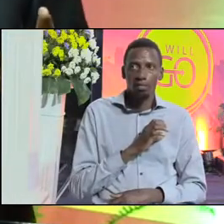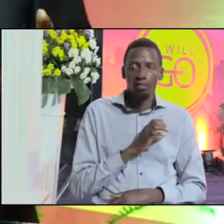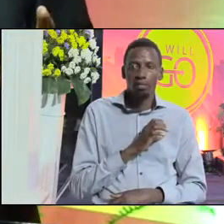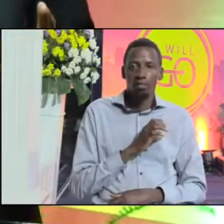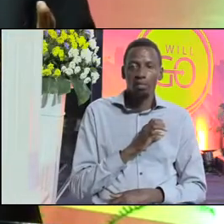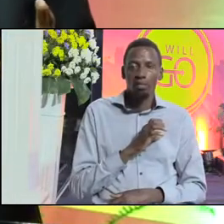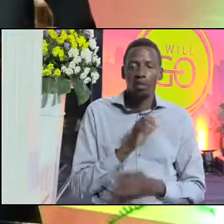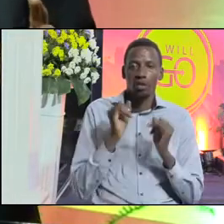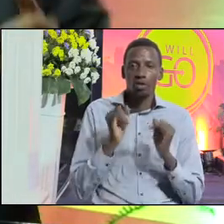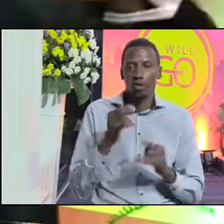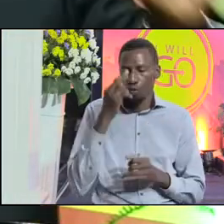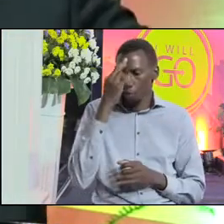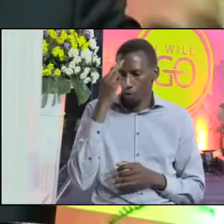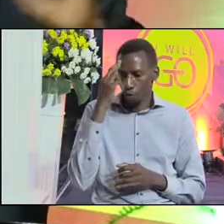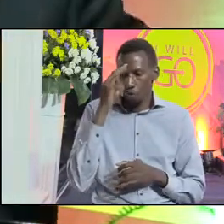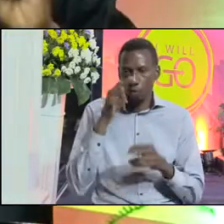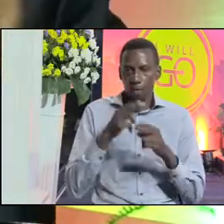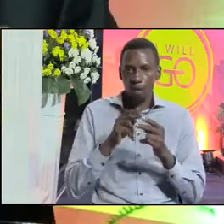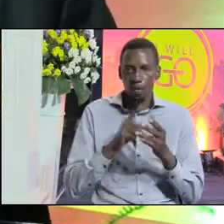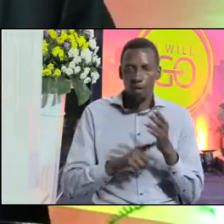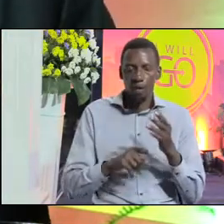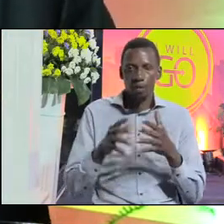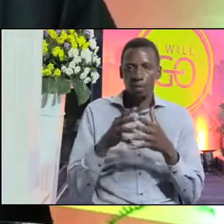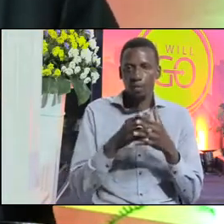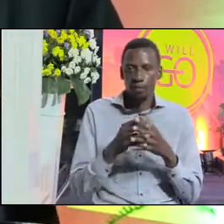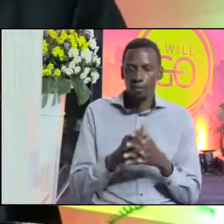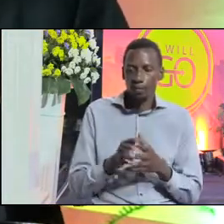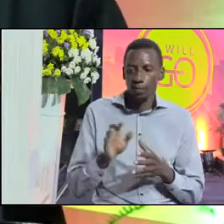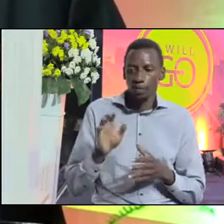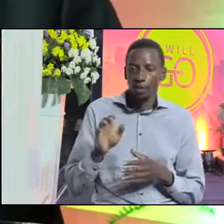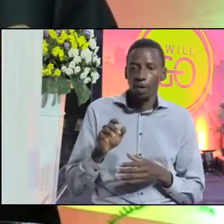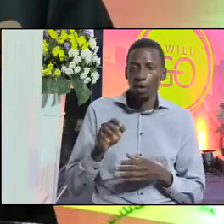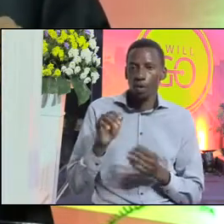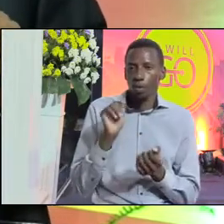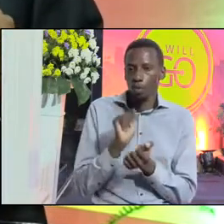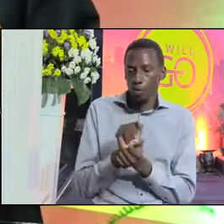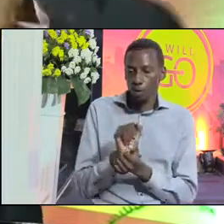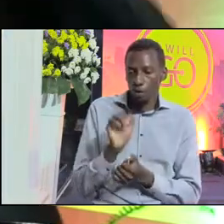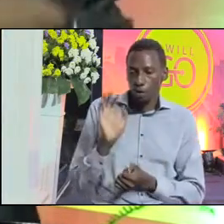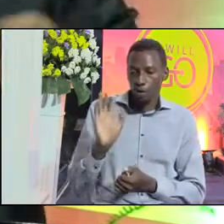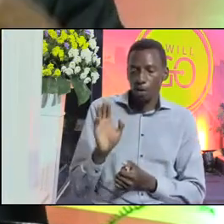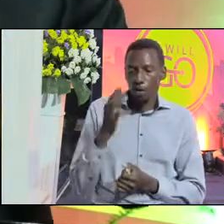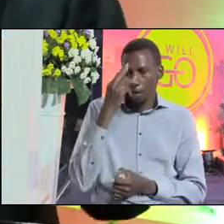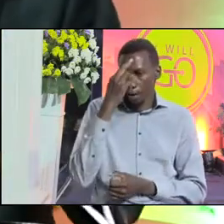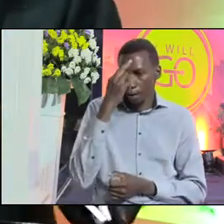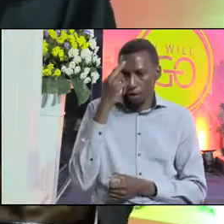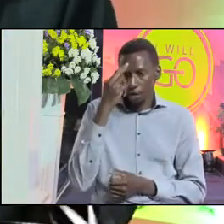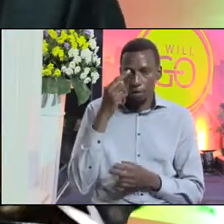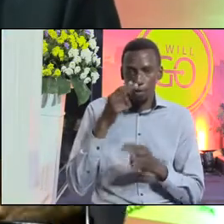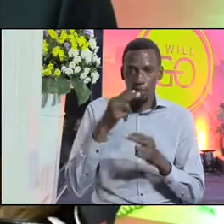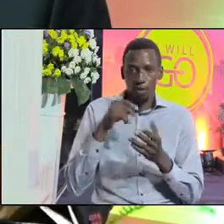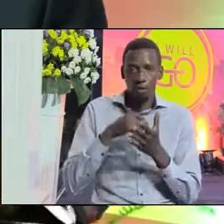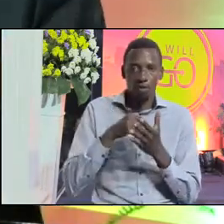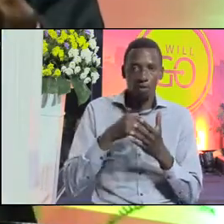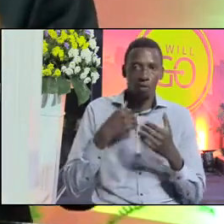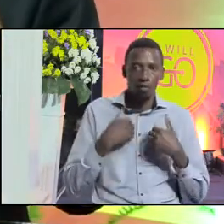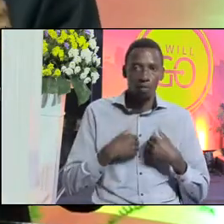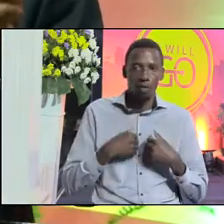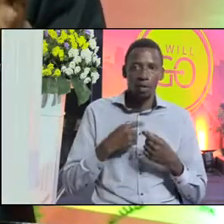America. And so Paul's Rome includes me. But what disturbs me